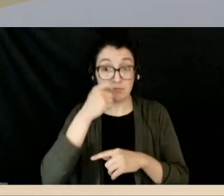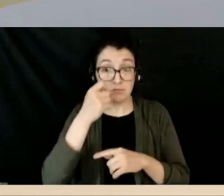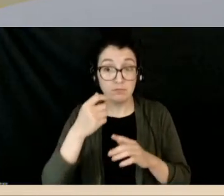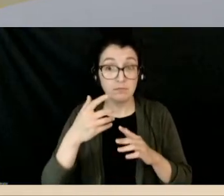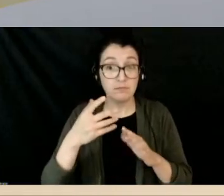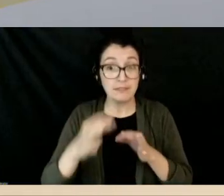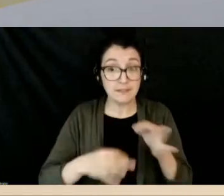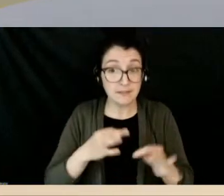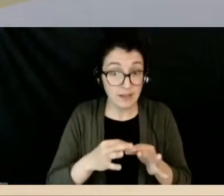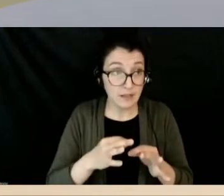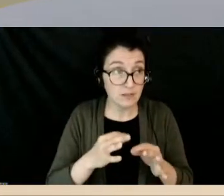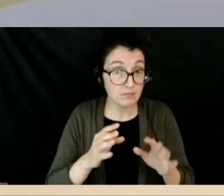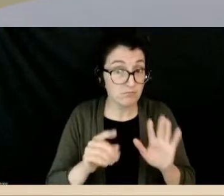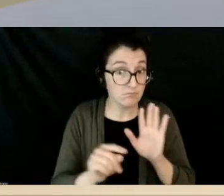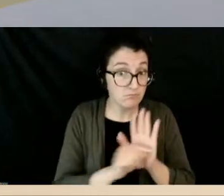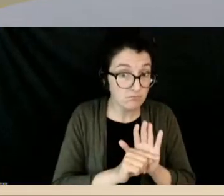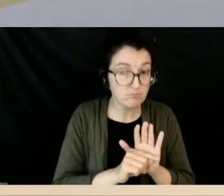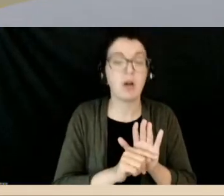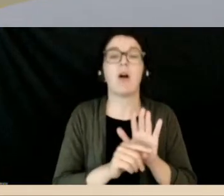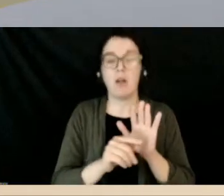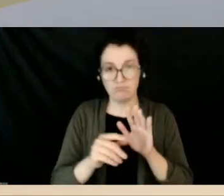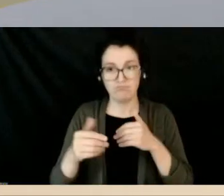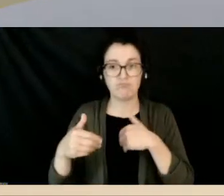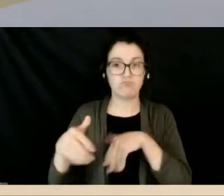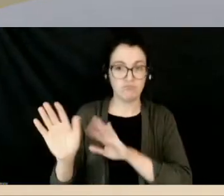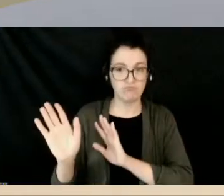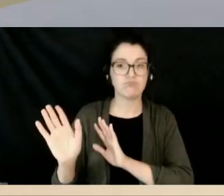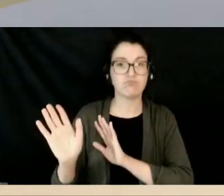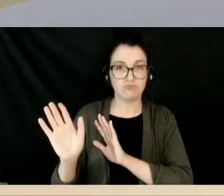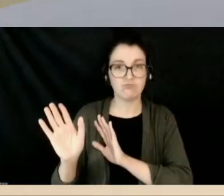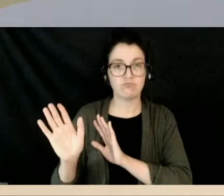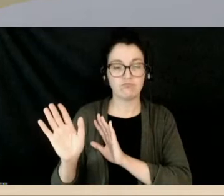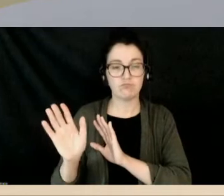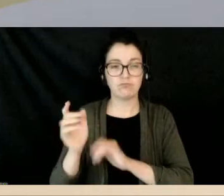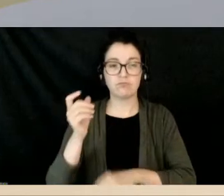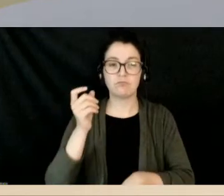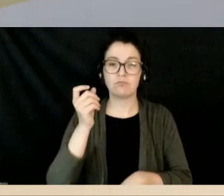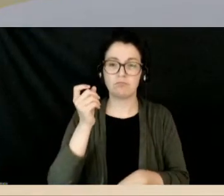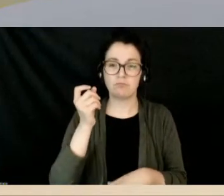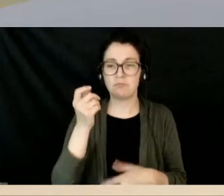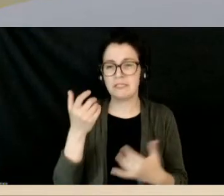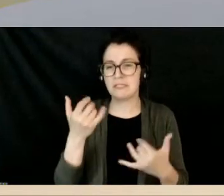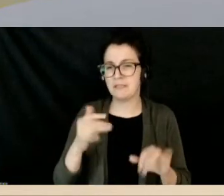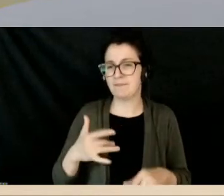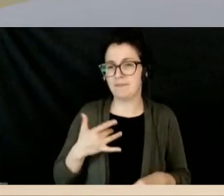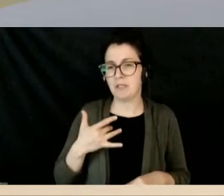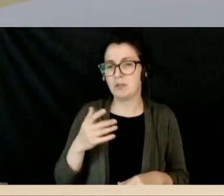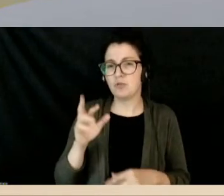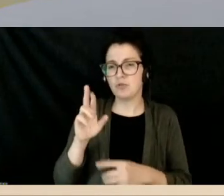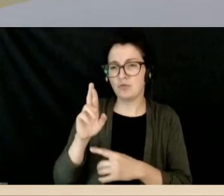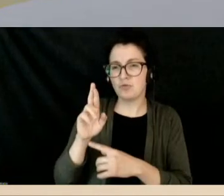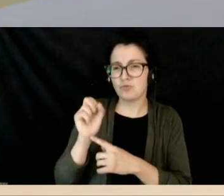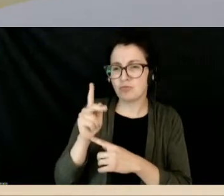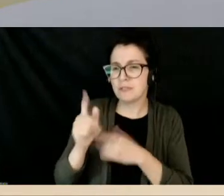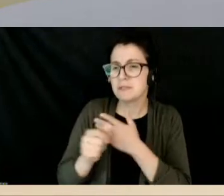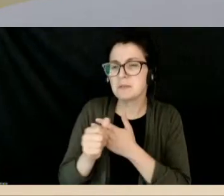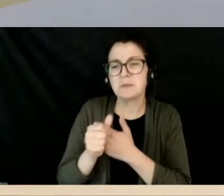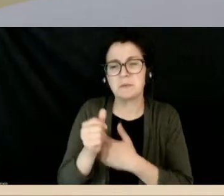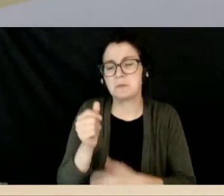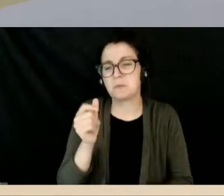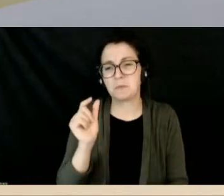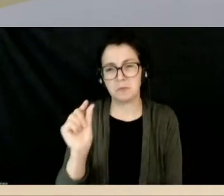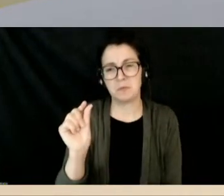period and with still a very small or negligible risk. And so that